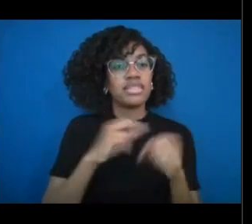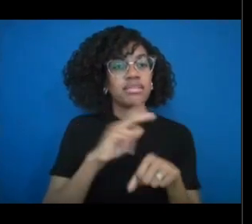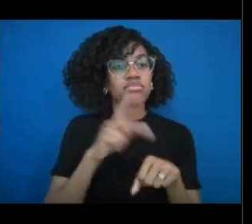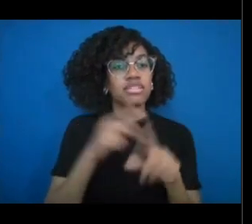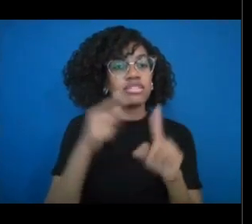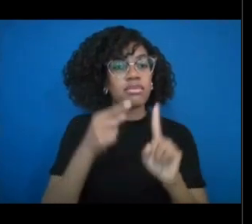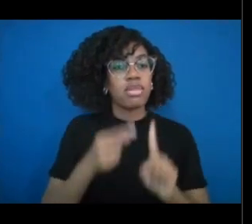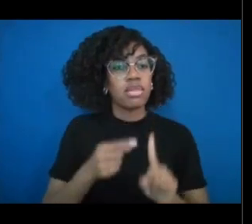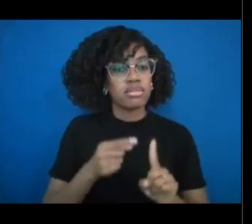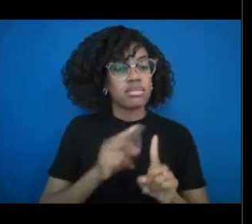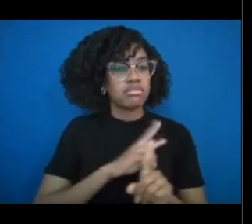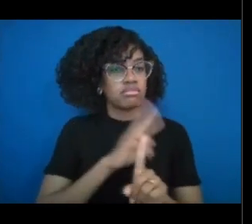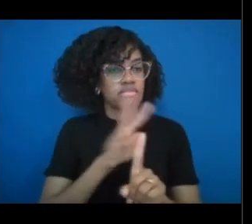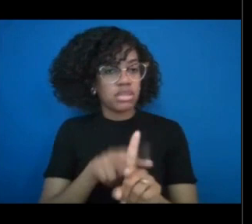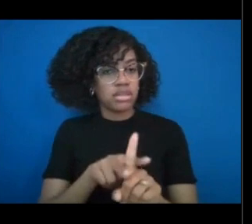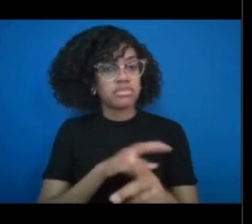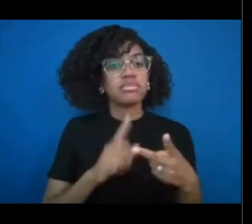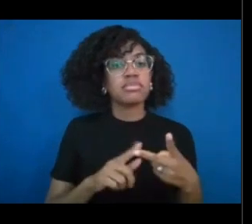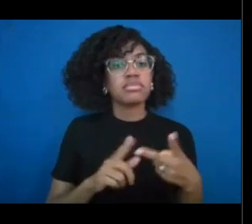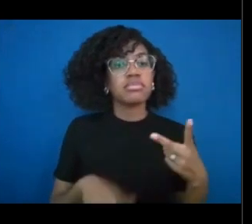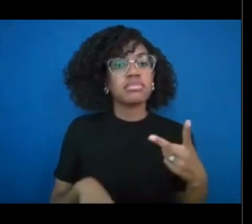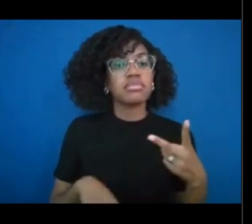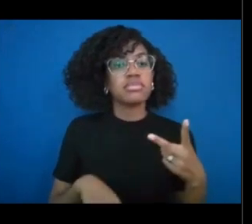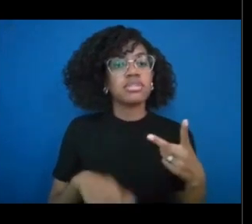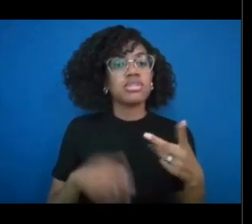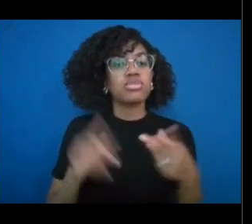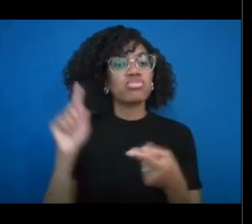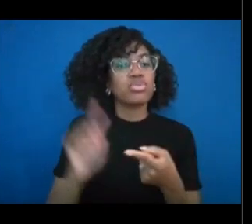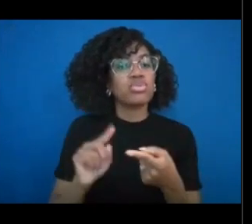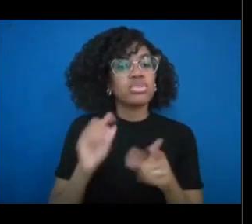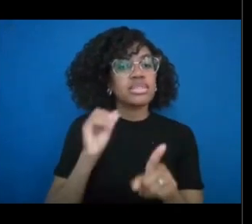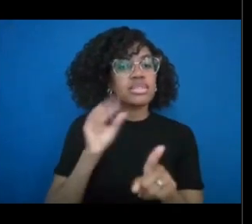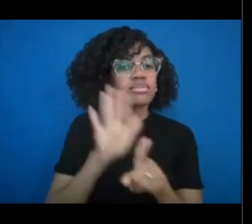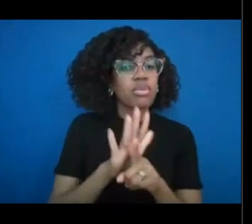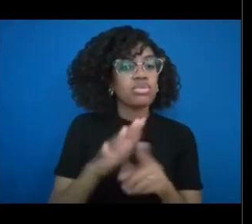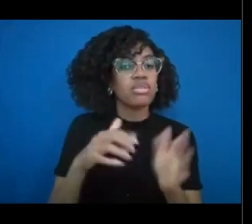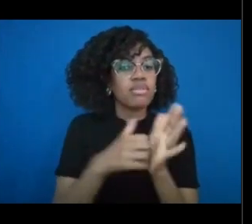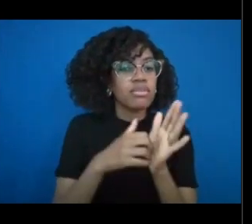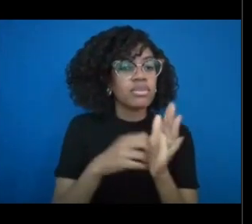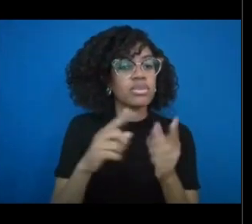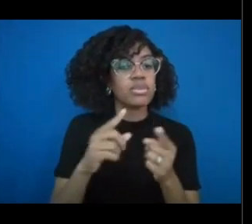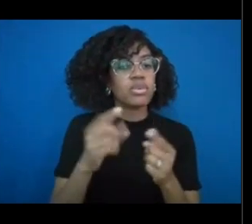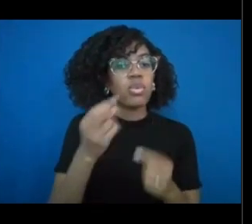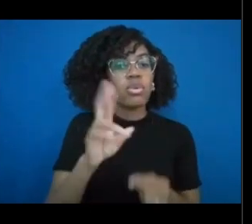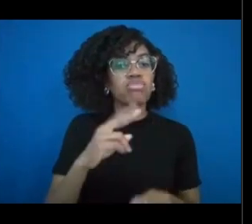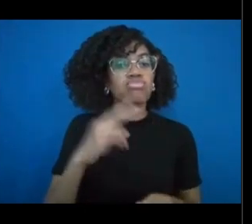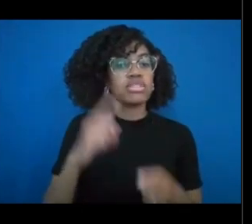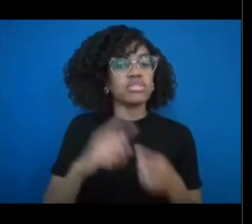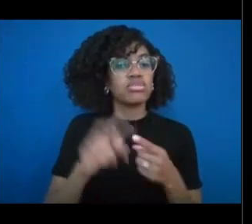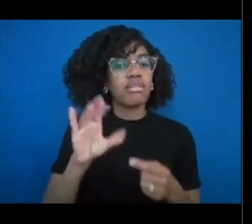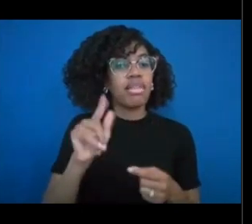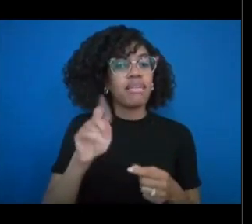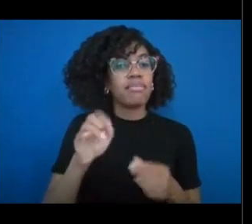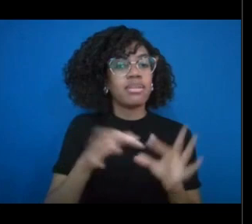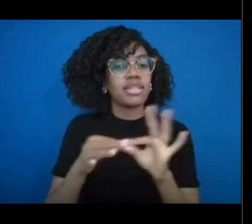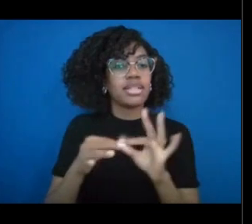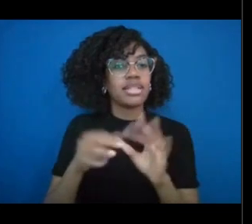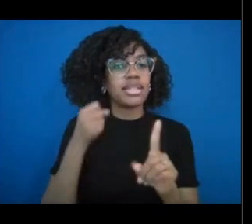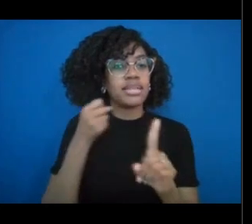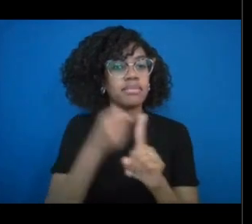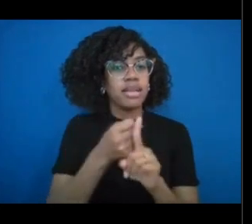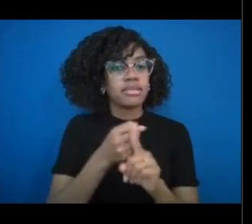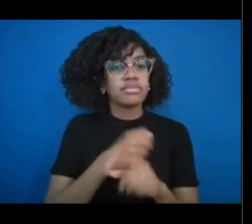to climate-related impacts. They design, build, operate, maintain, and/or improve the infrastructure